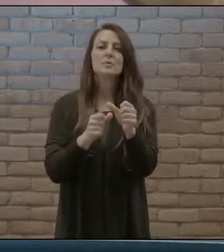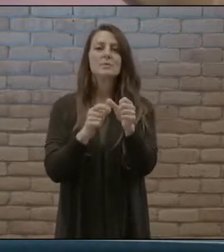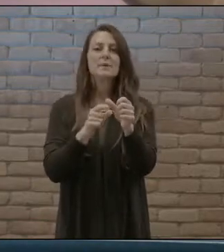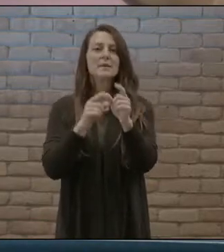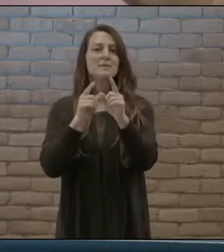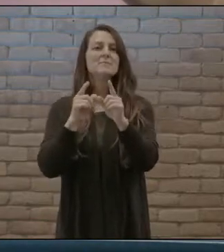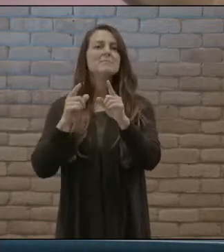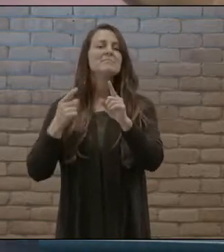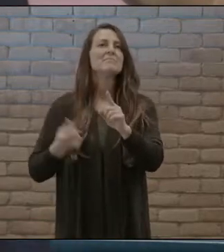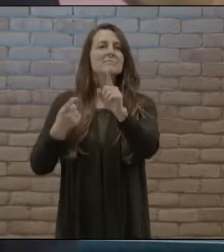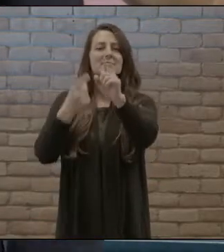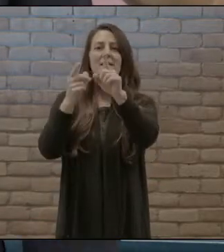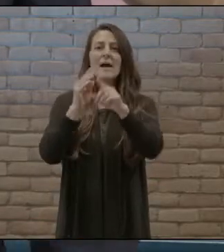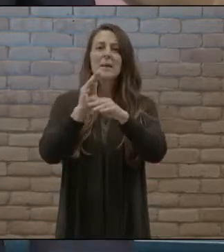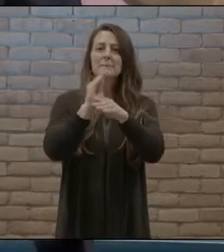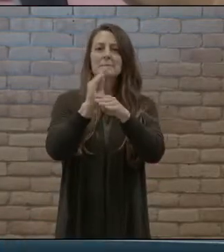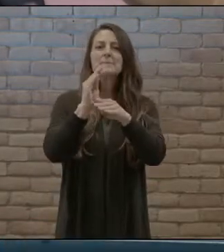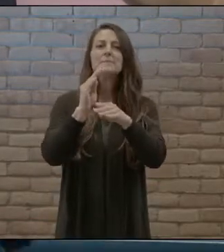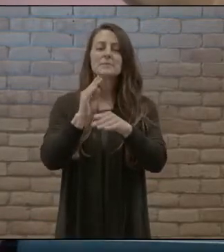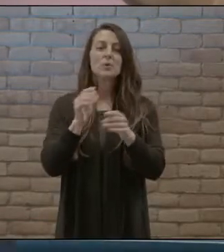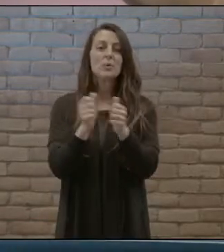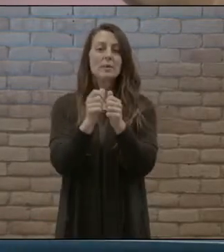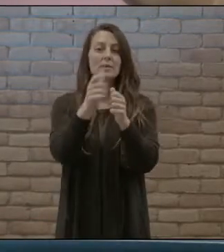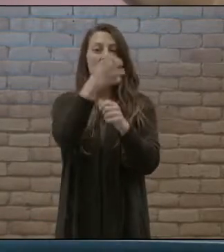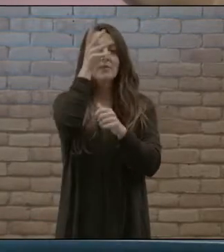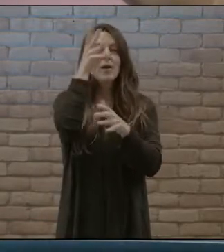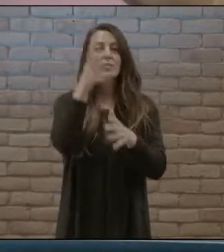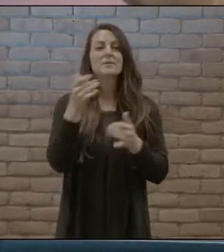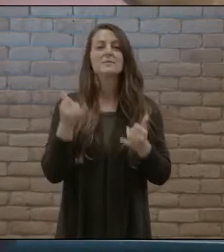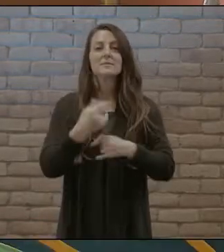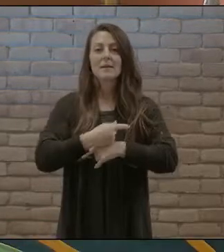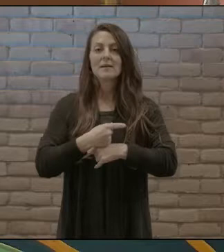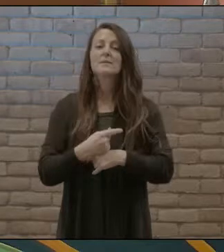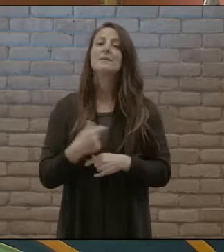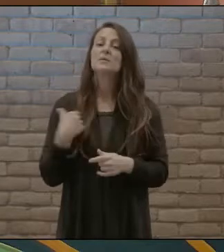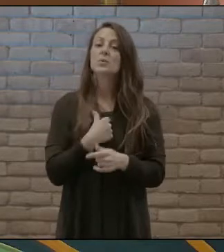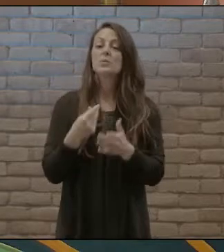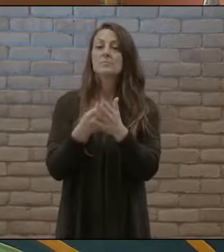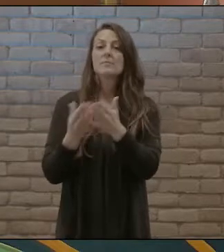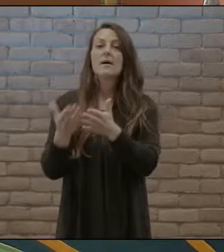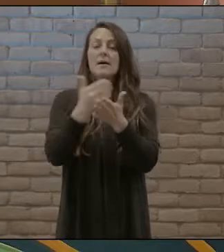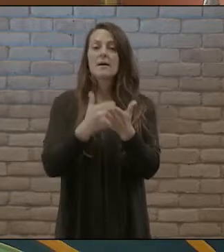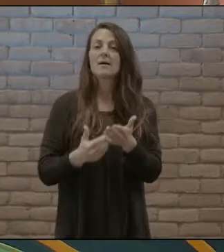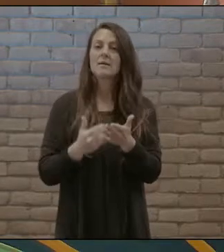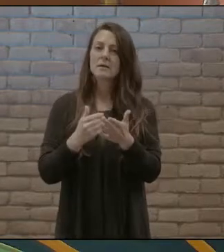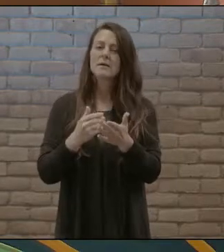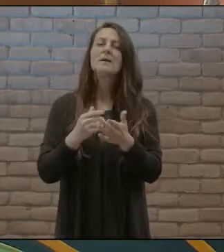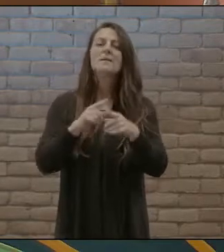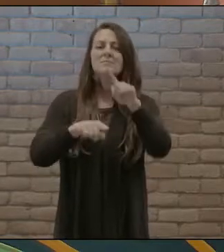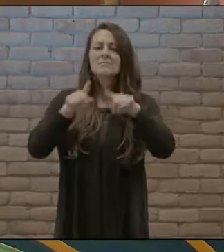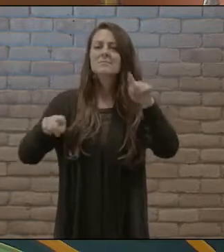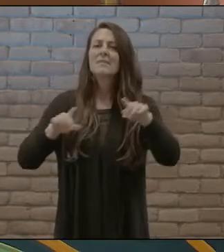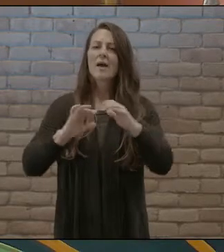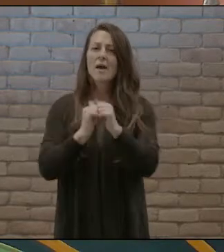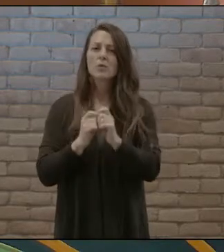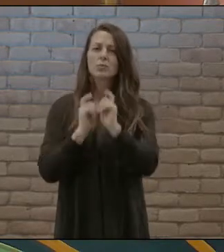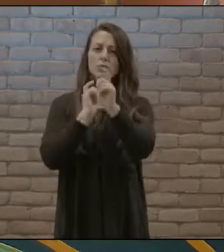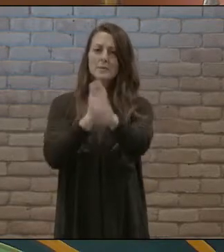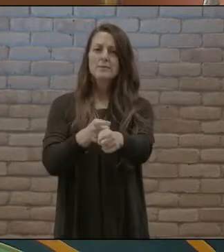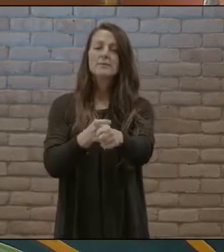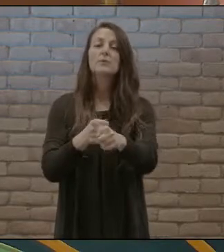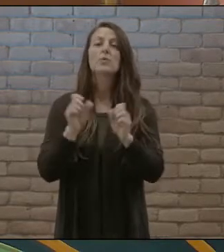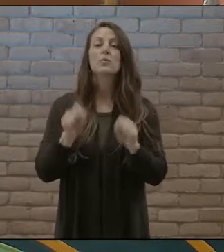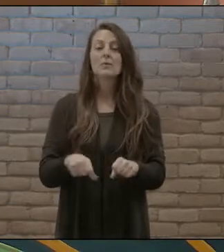As we take up our offerings today, there is many different ways that you can give. You can scan the QR code that you see on the bottom of the screen